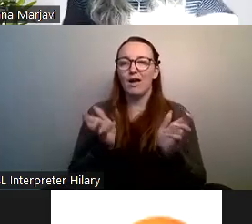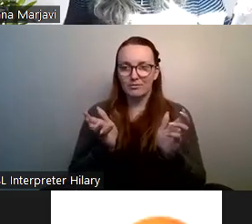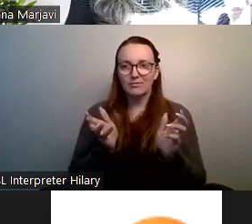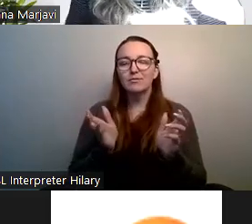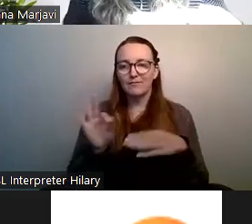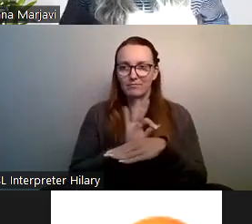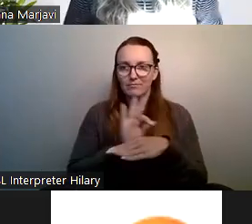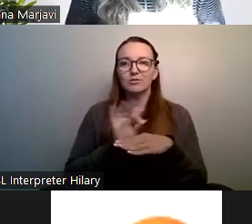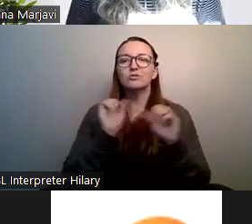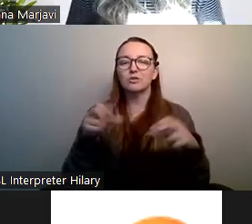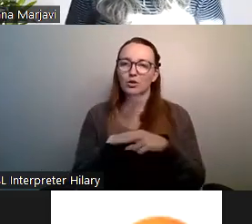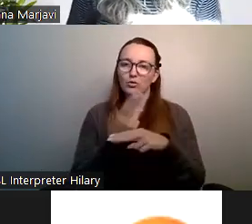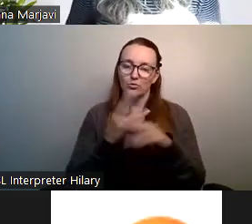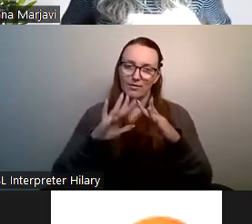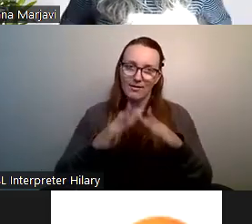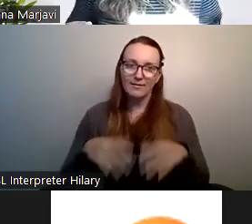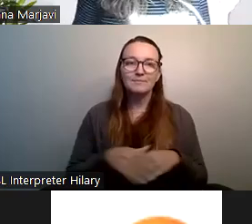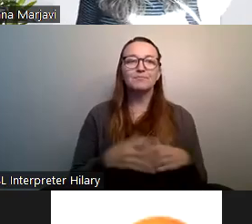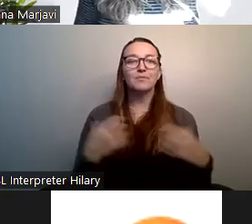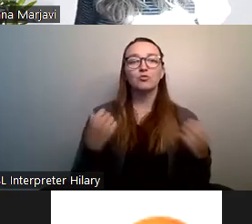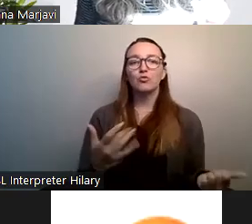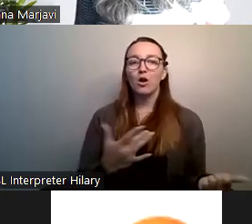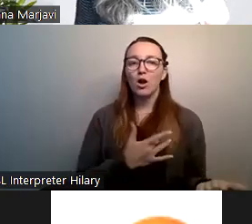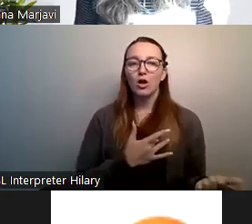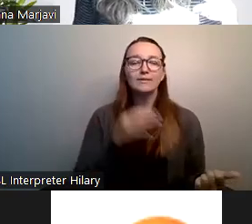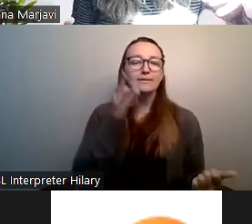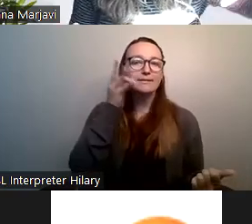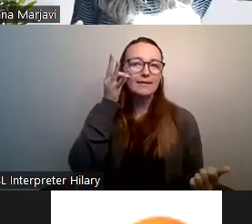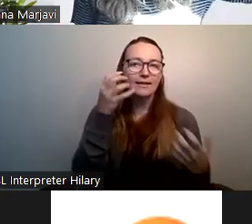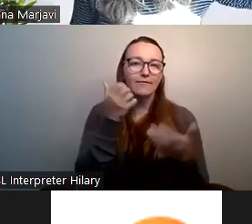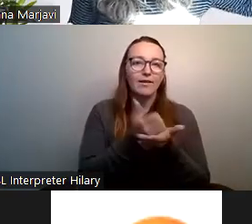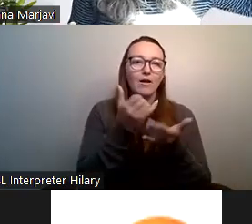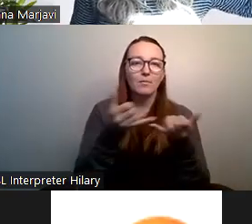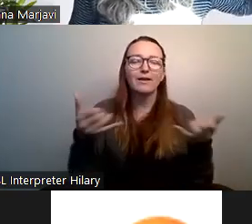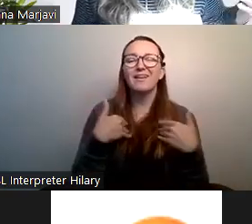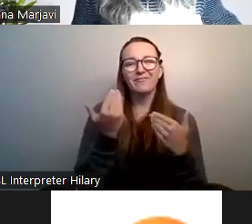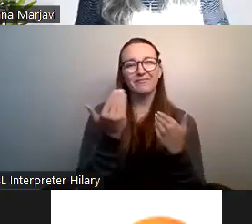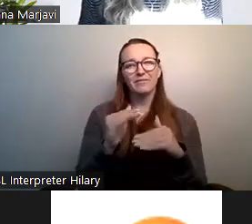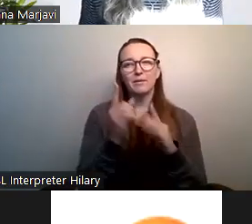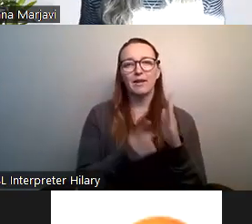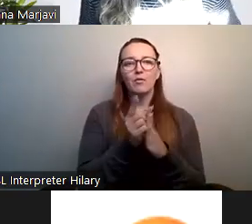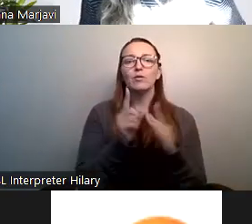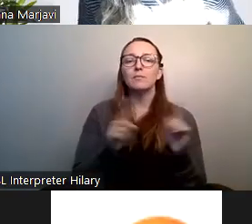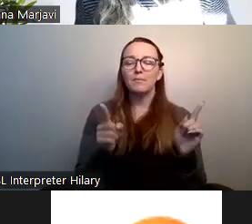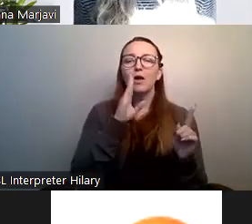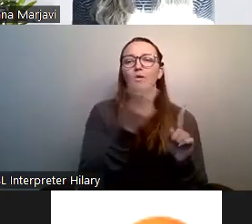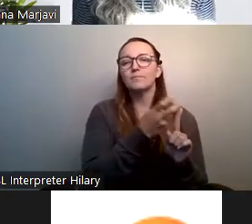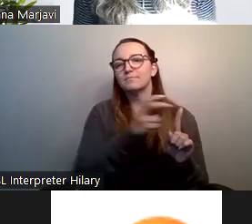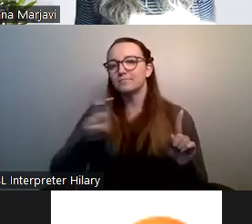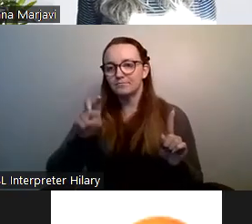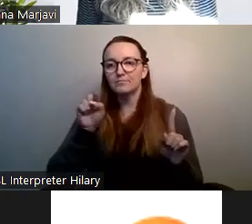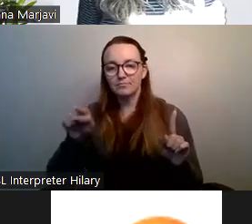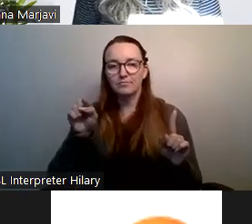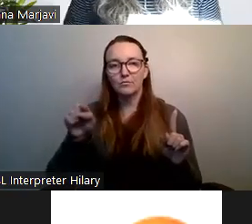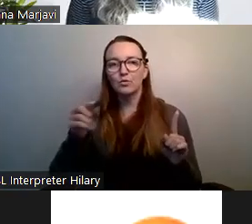online. Strong Hearts Native Helpline has some limited hours. However, it goes to the national hotline on the off